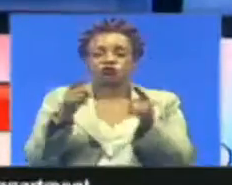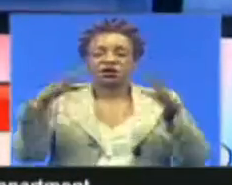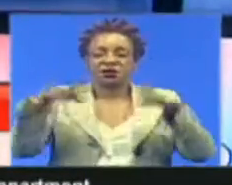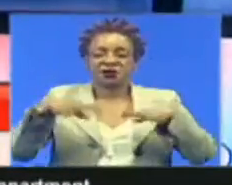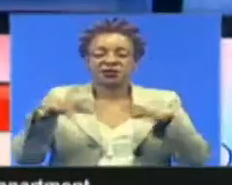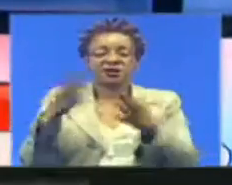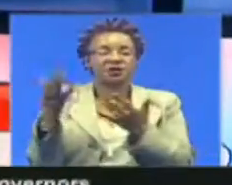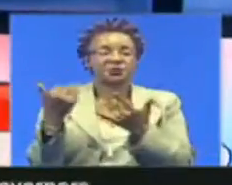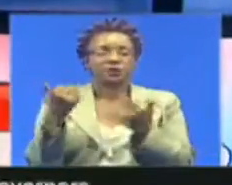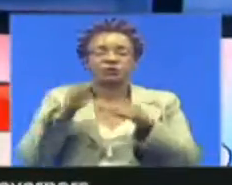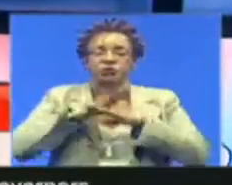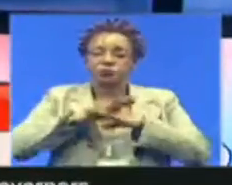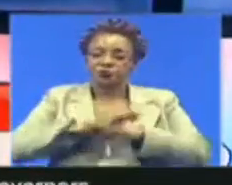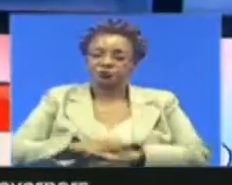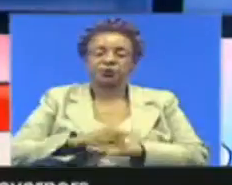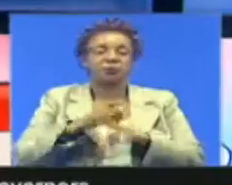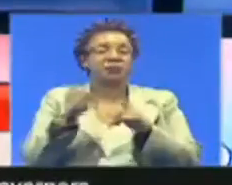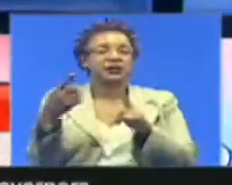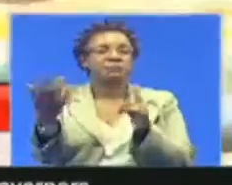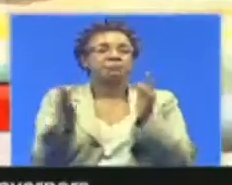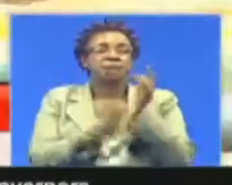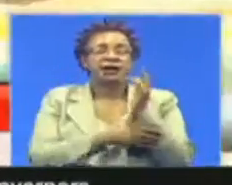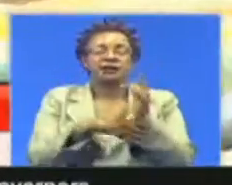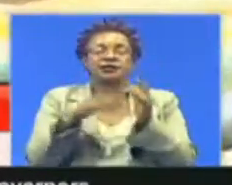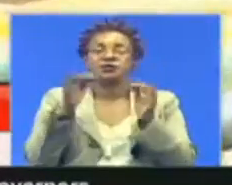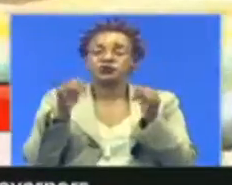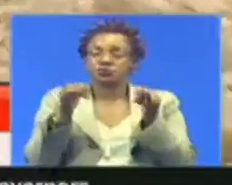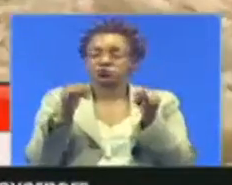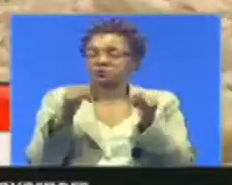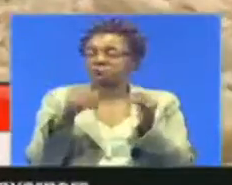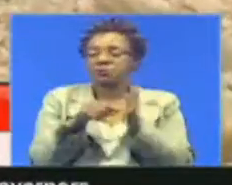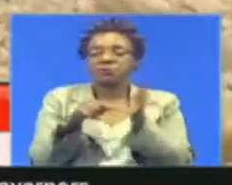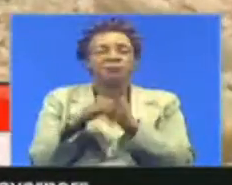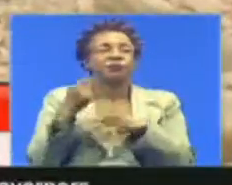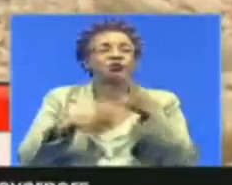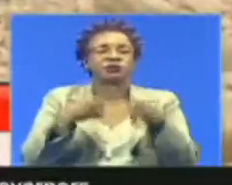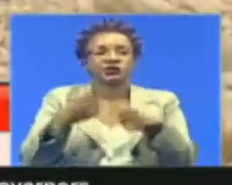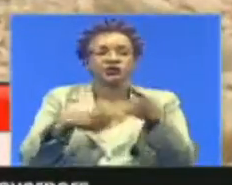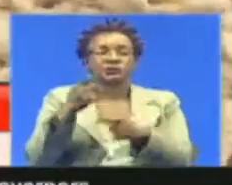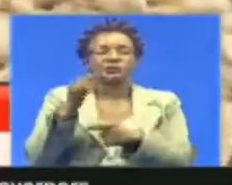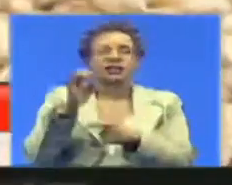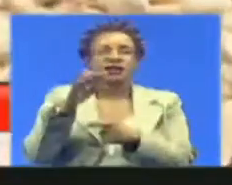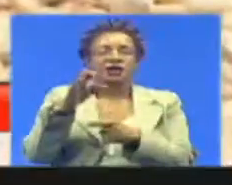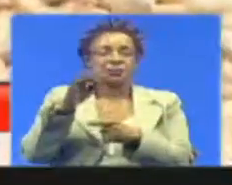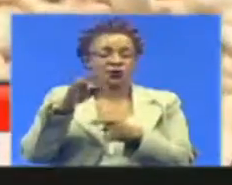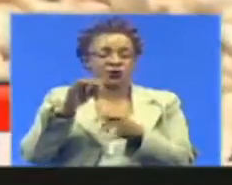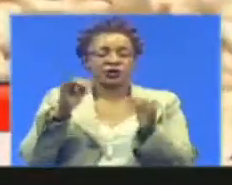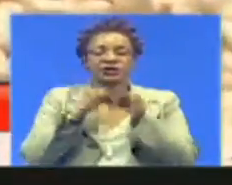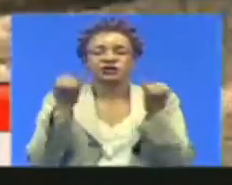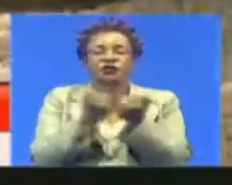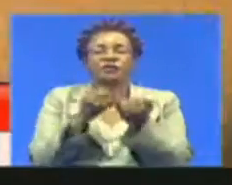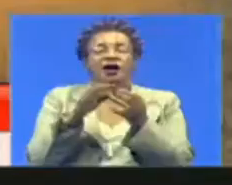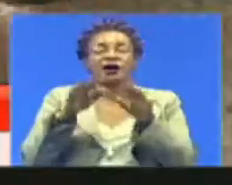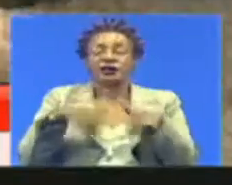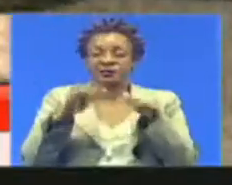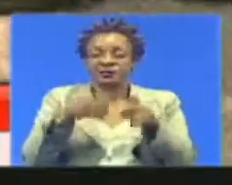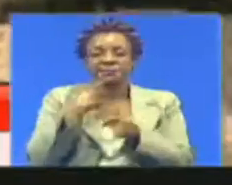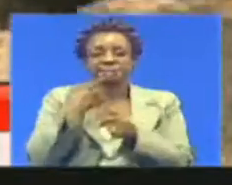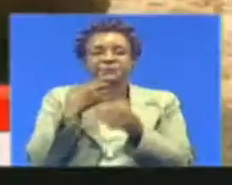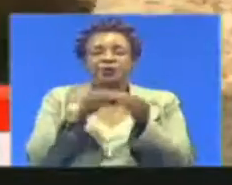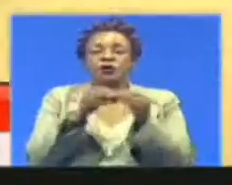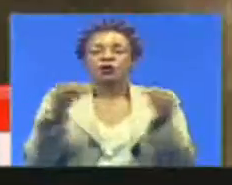relief, the bad news is the crisis is far from over. Now, a report by Tegemeo Institute of Agricultural Policy indicates that the long rain season